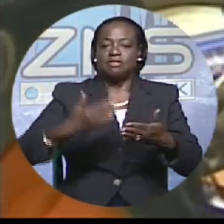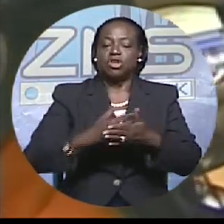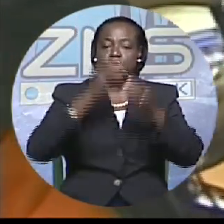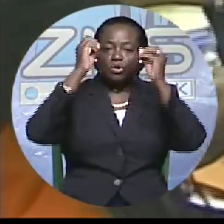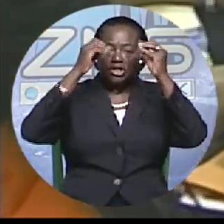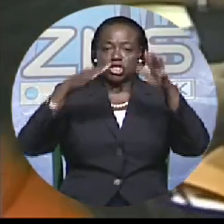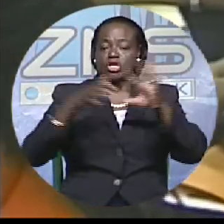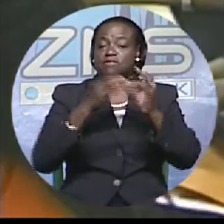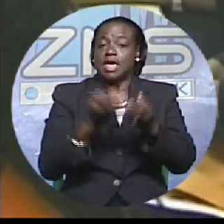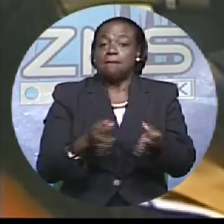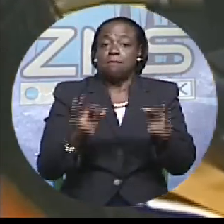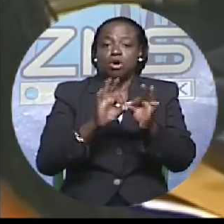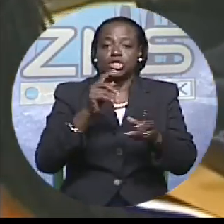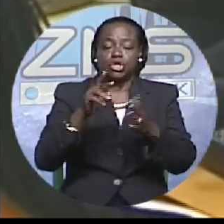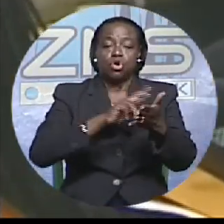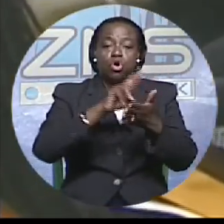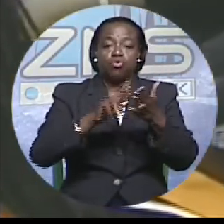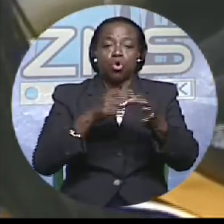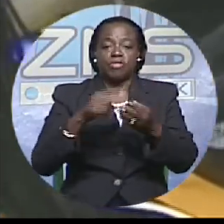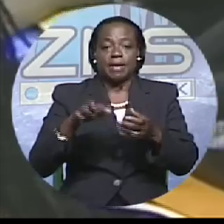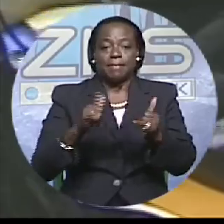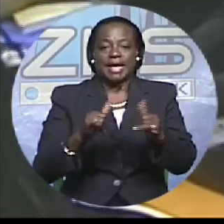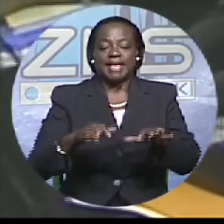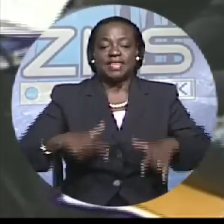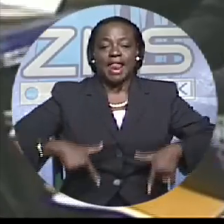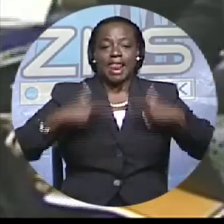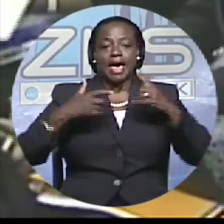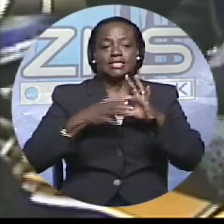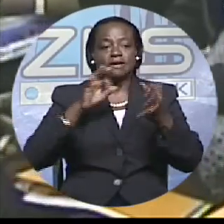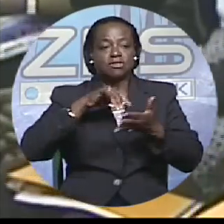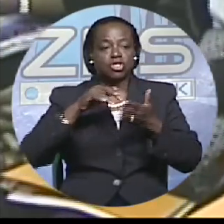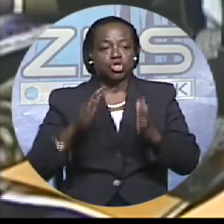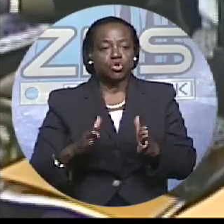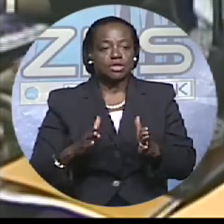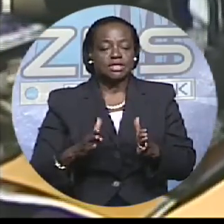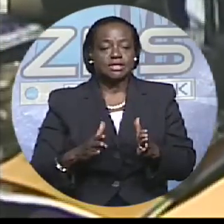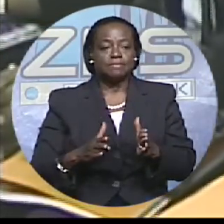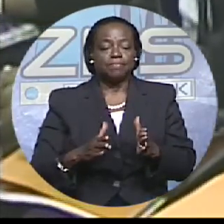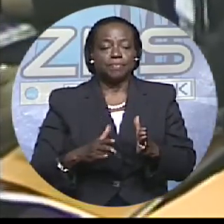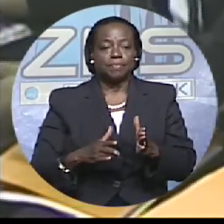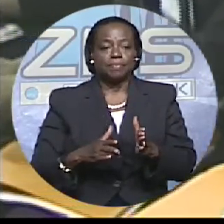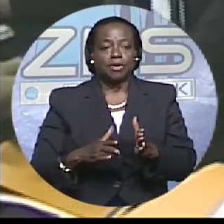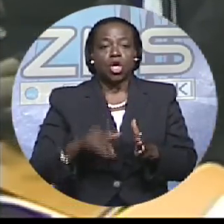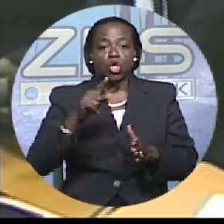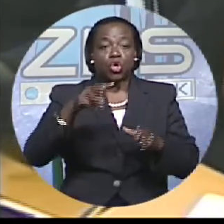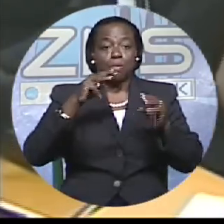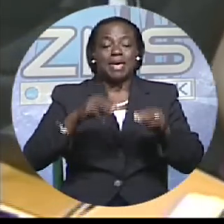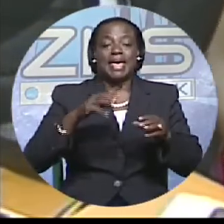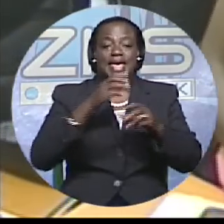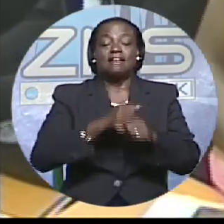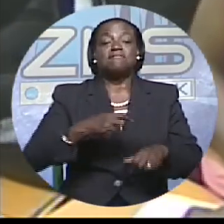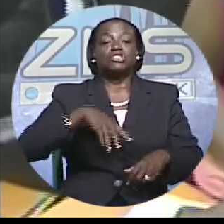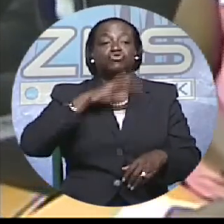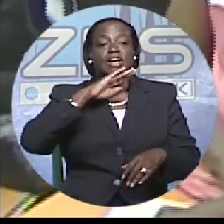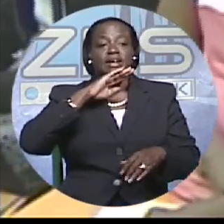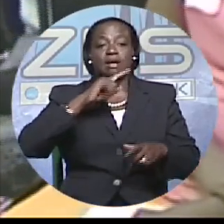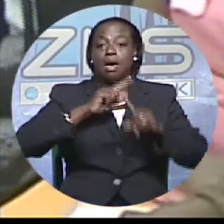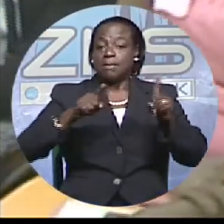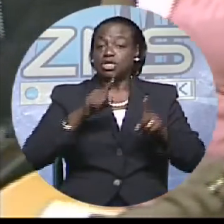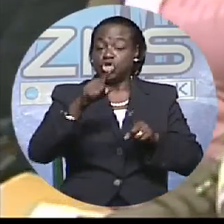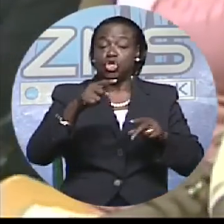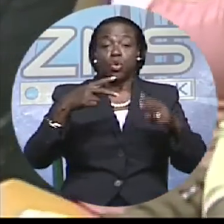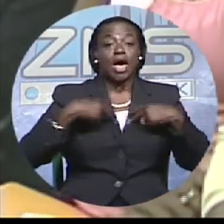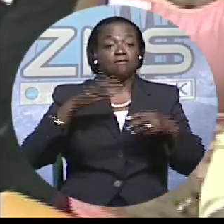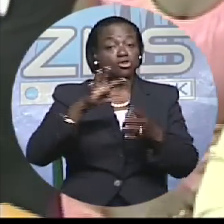of the pivotal role they play in the lives of students. You will be frustrated, but you have chosen a